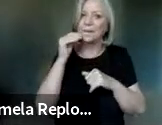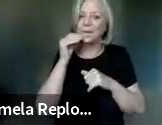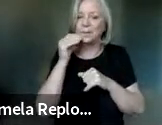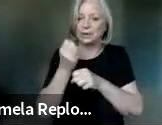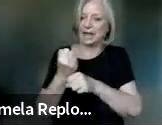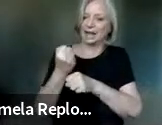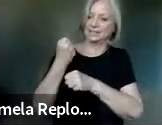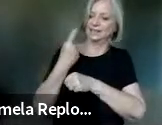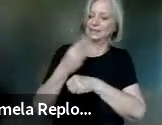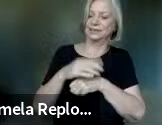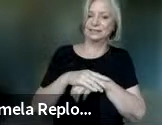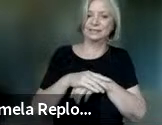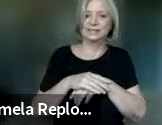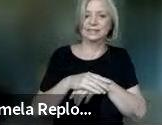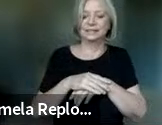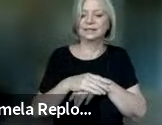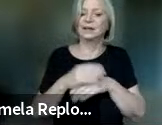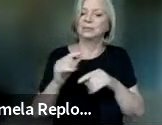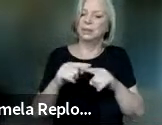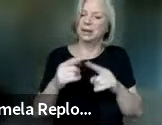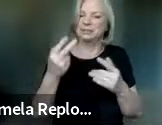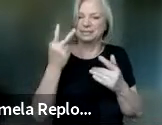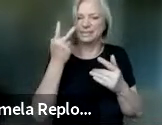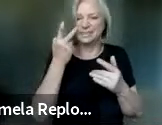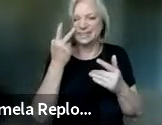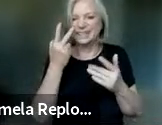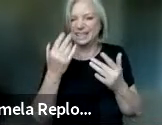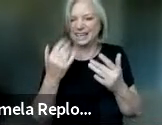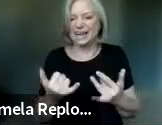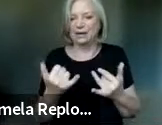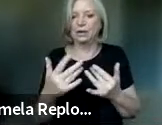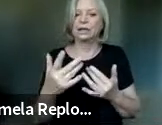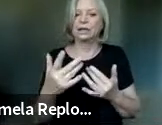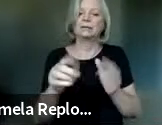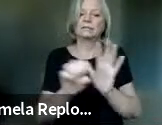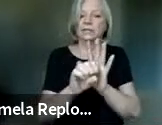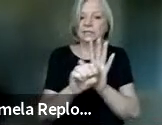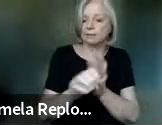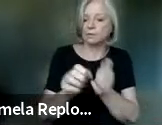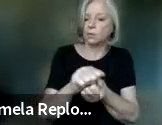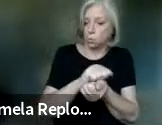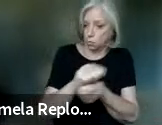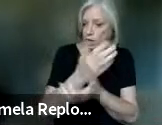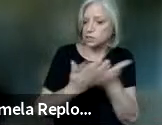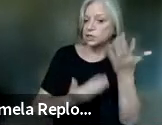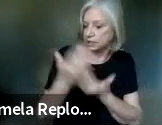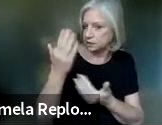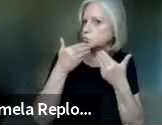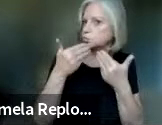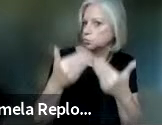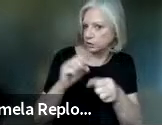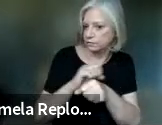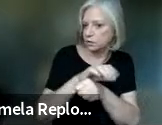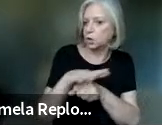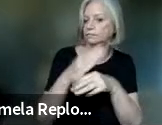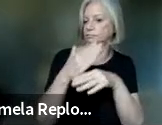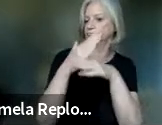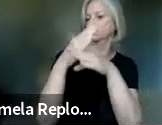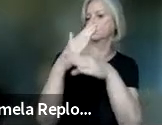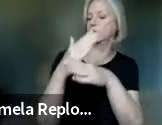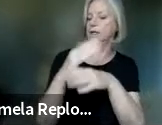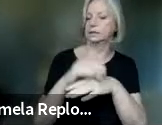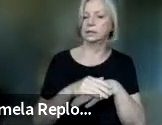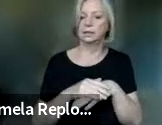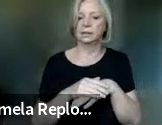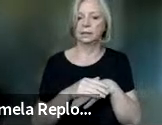bugs. And we're going to start to see those again. Washing hands is great for COVID and great for those things as well. Of